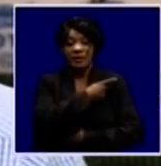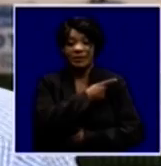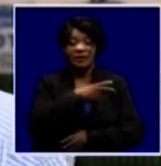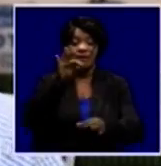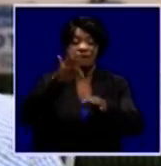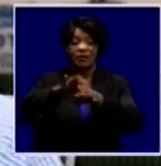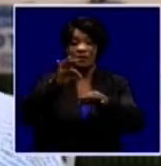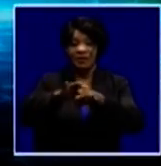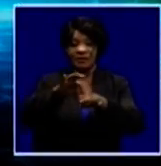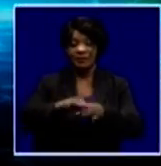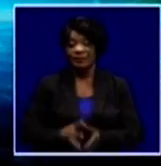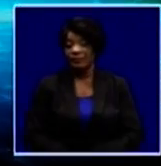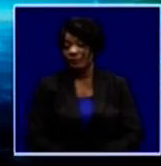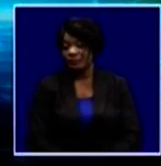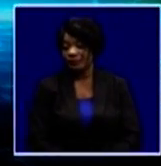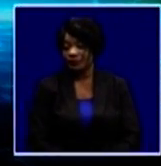by-election.